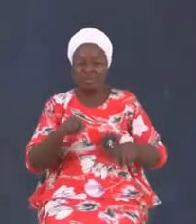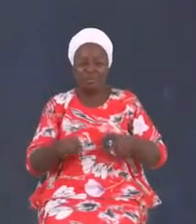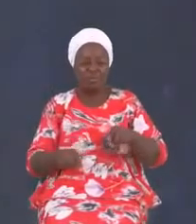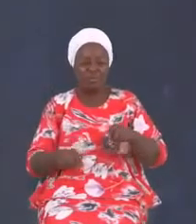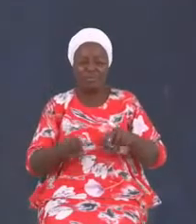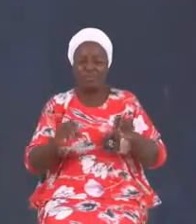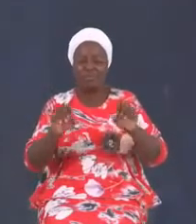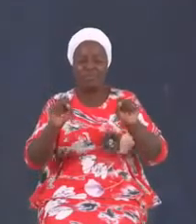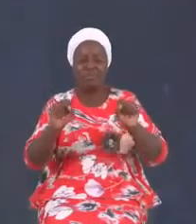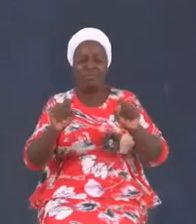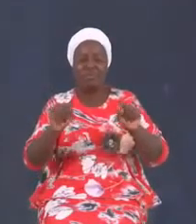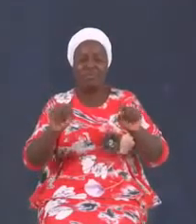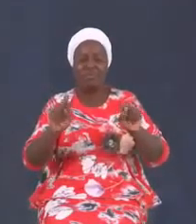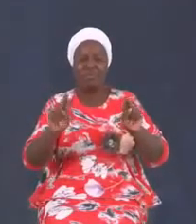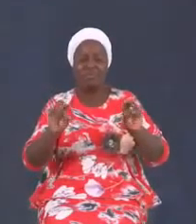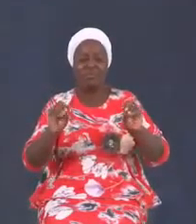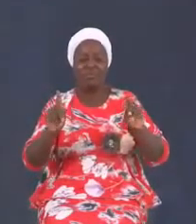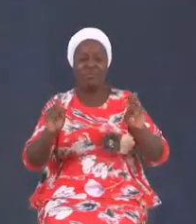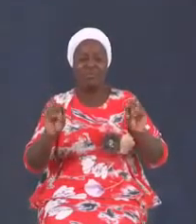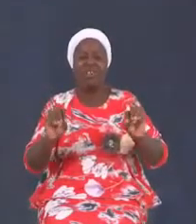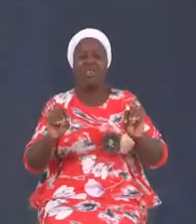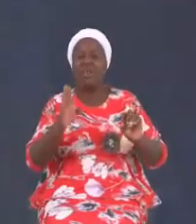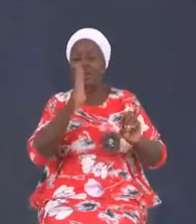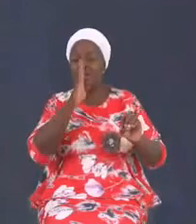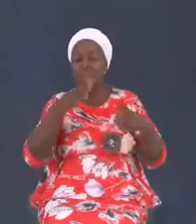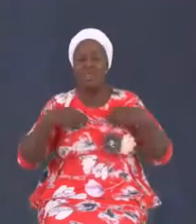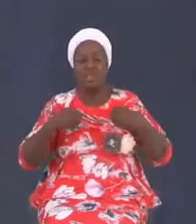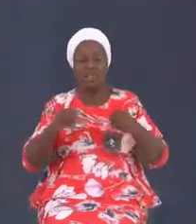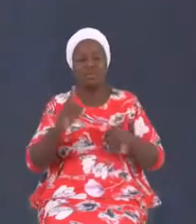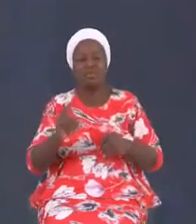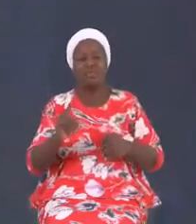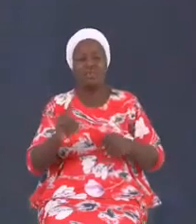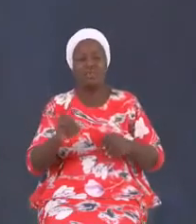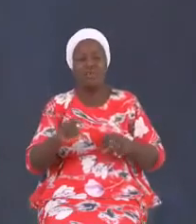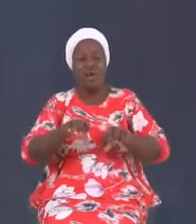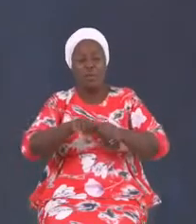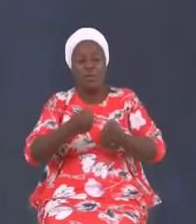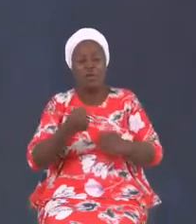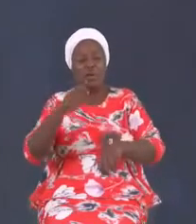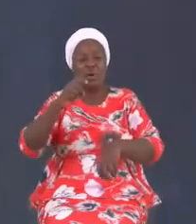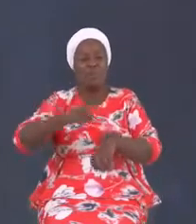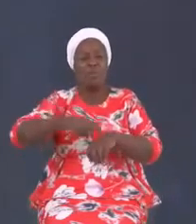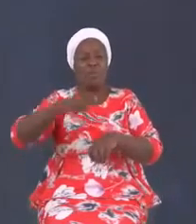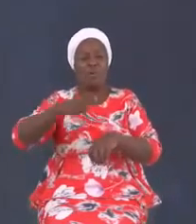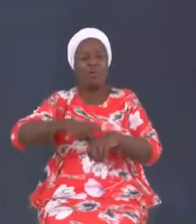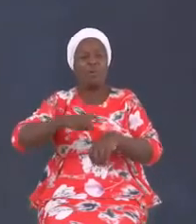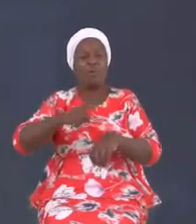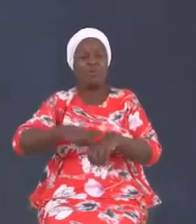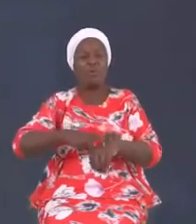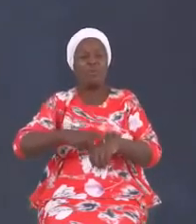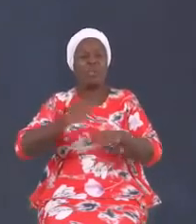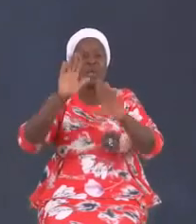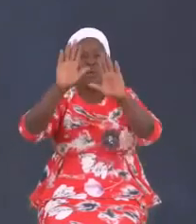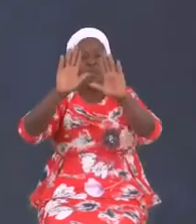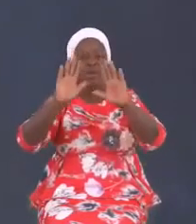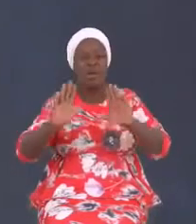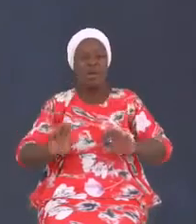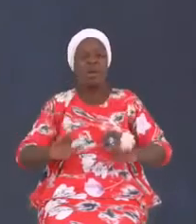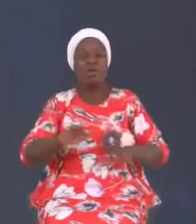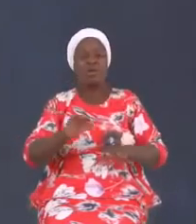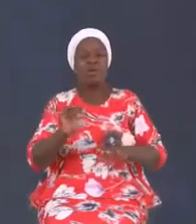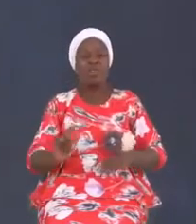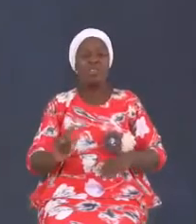stroke, be healed. Amen. Broken bones, miraculously